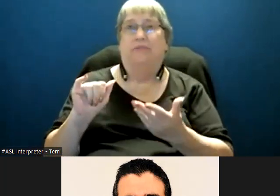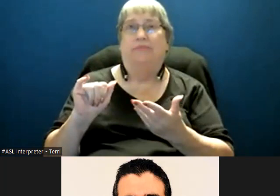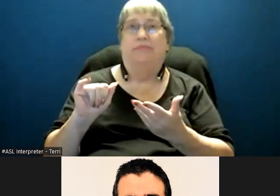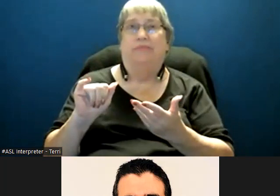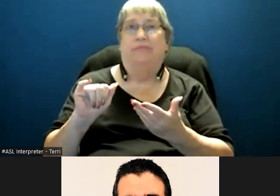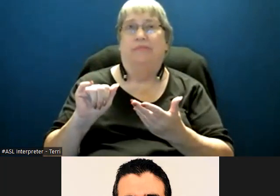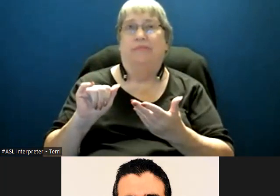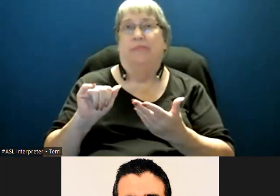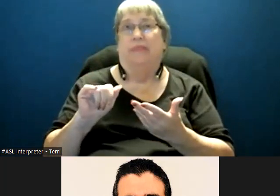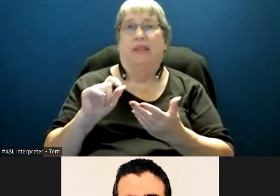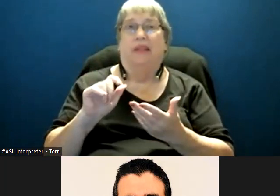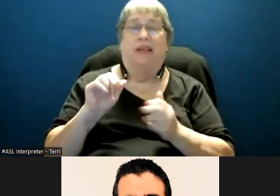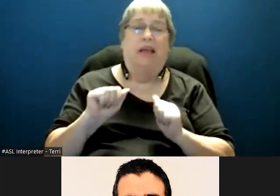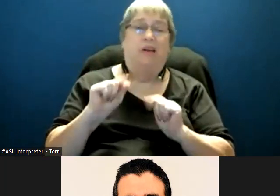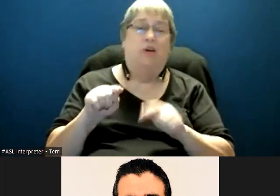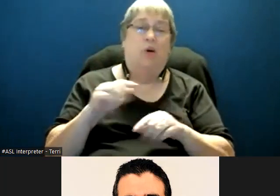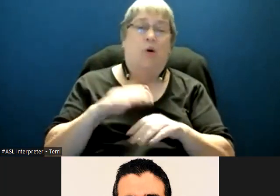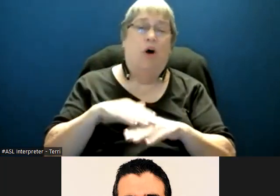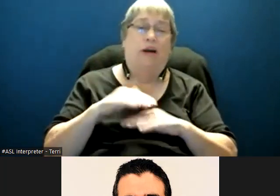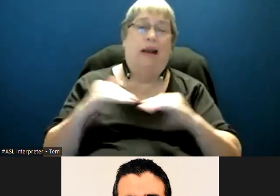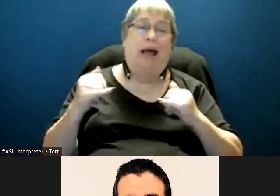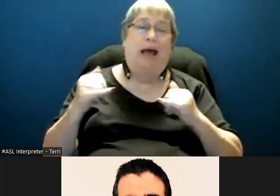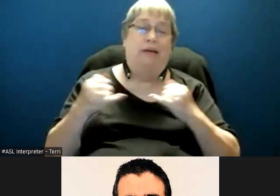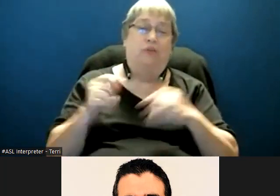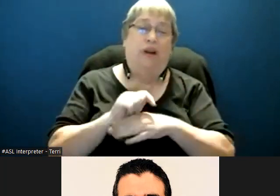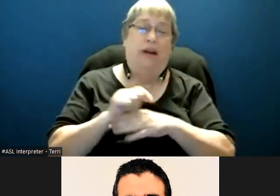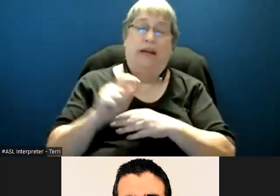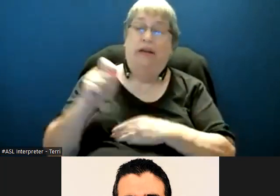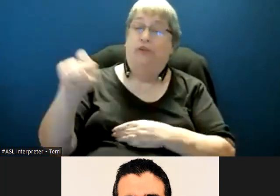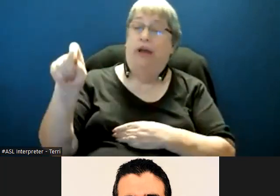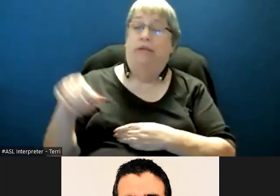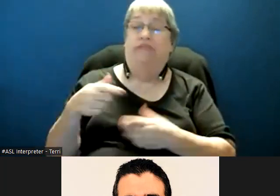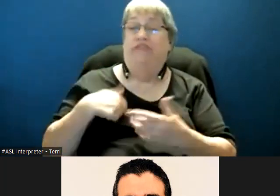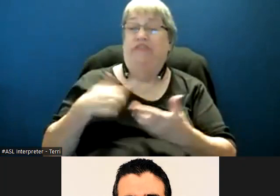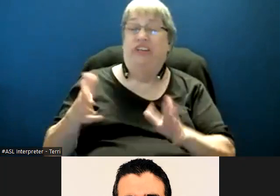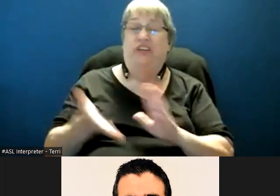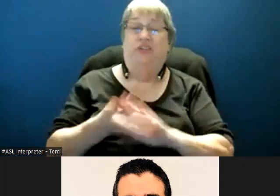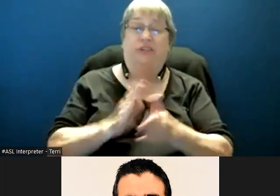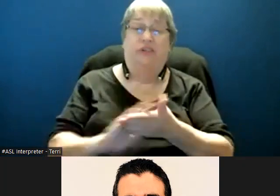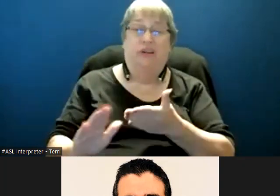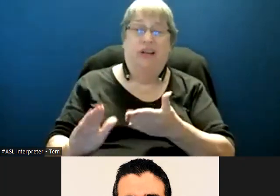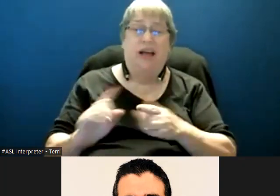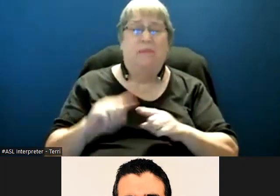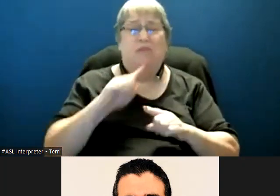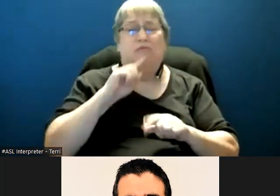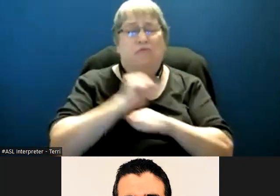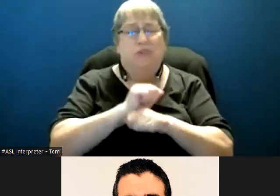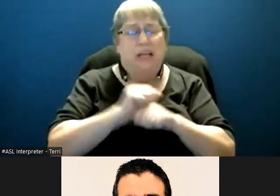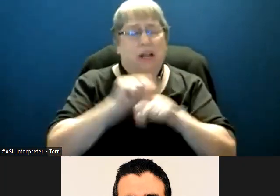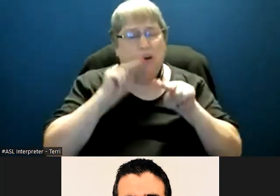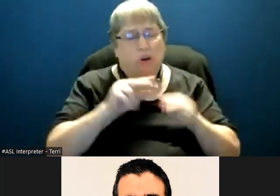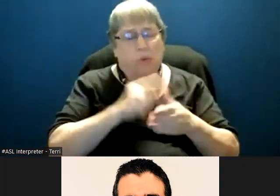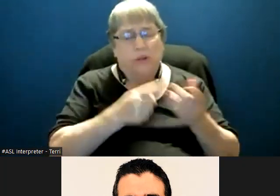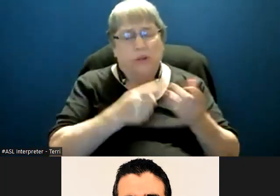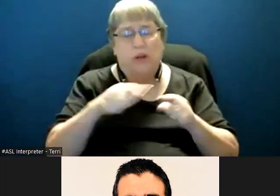training platform and check this box, but can we work with you around what are the options, what are the real barriers, what's really going on in the community, and what